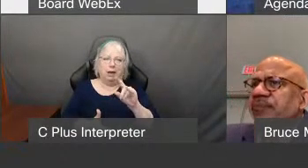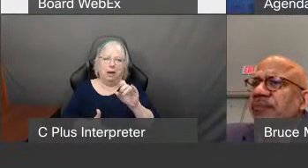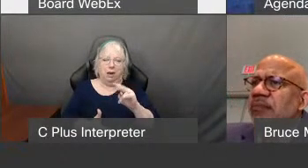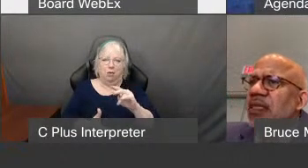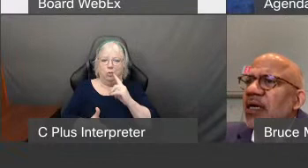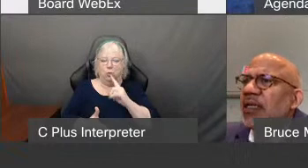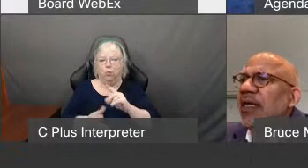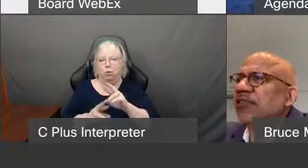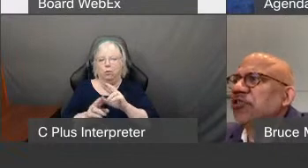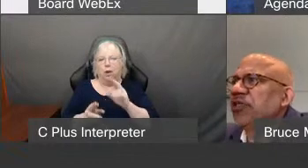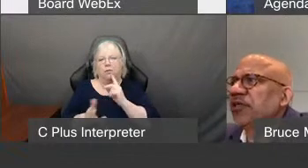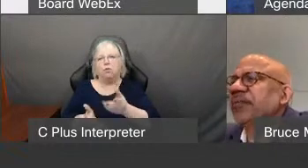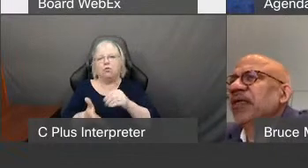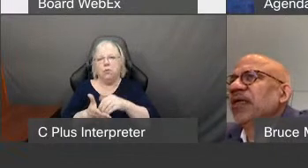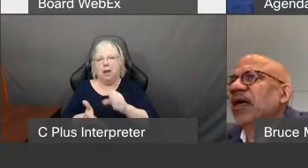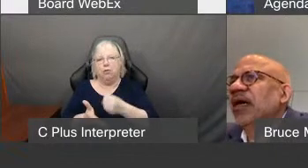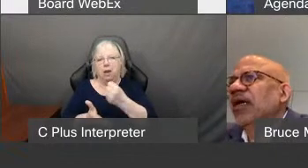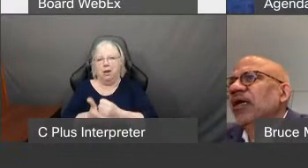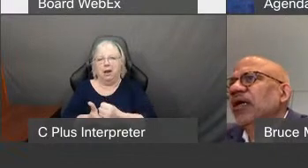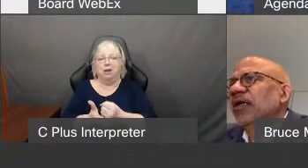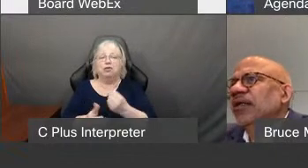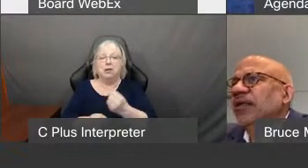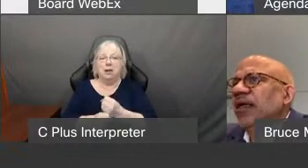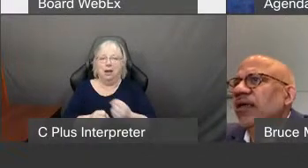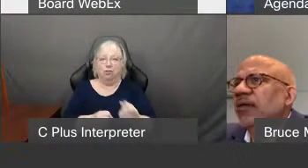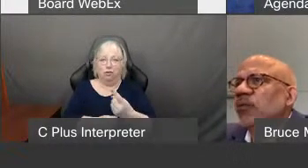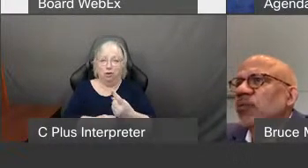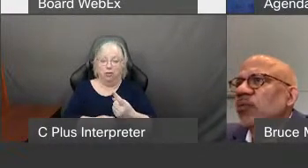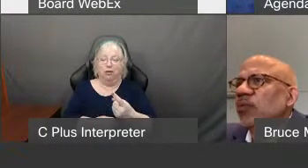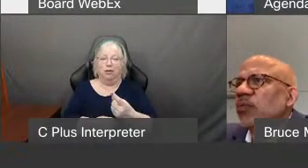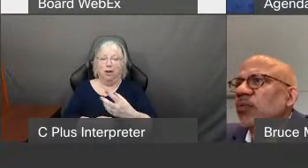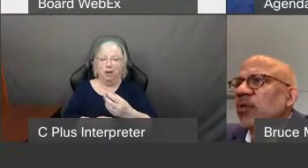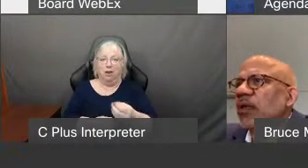reaccreditation next year.